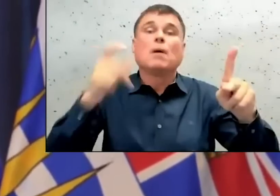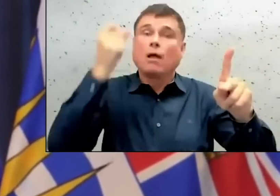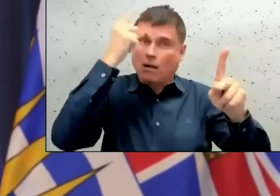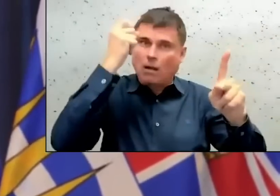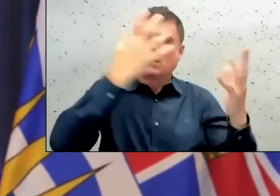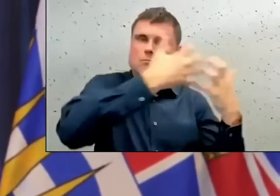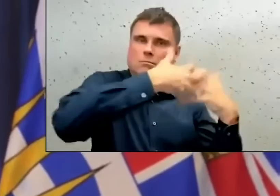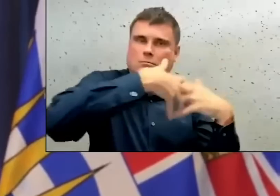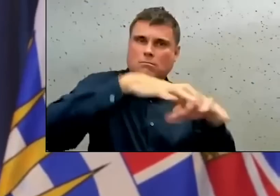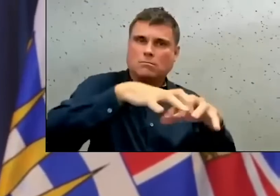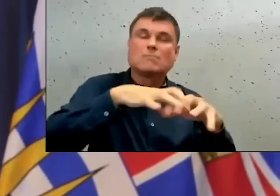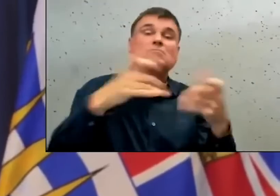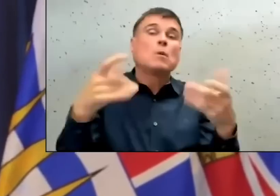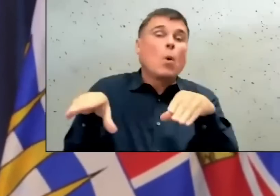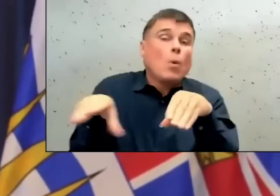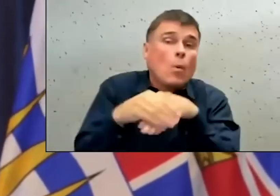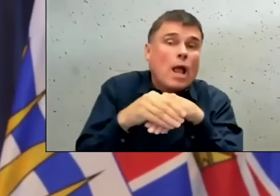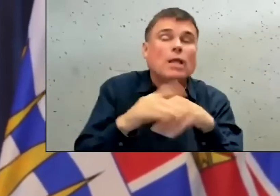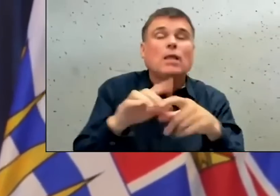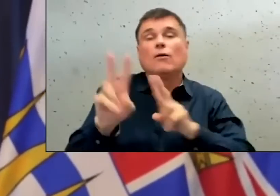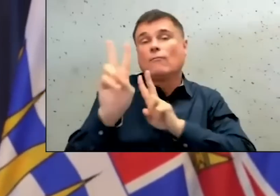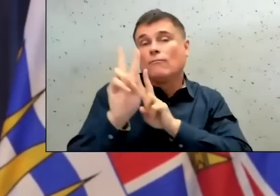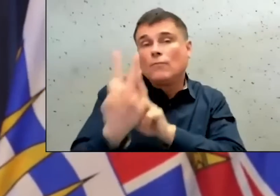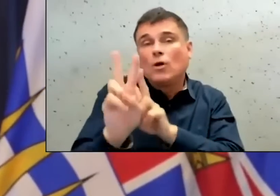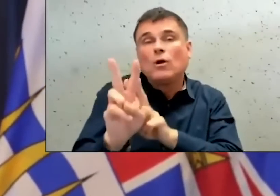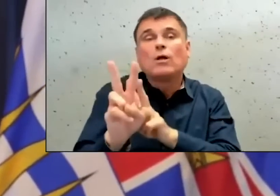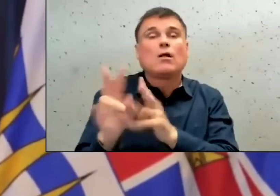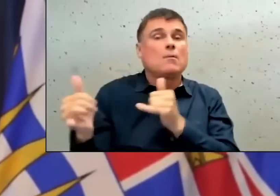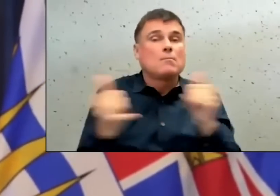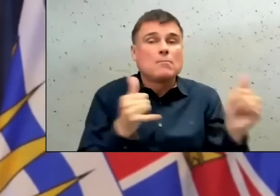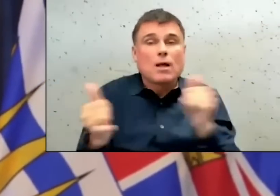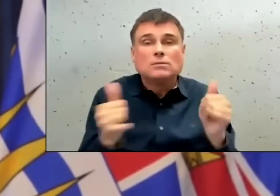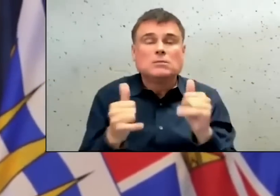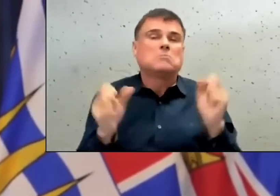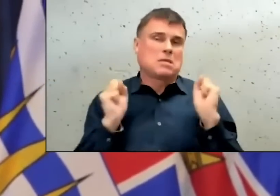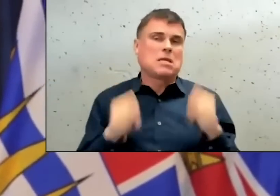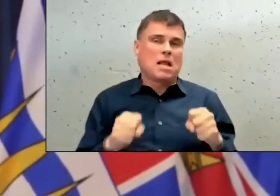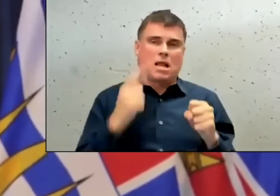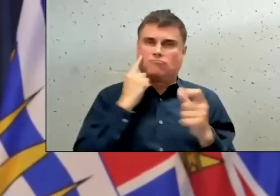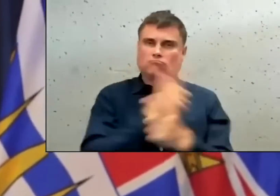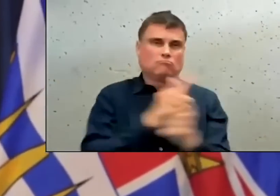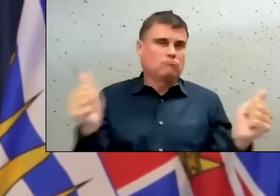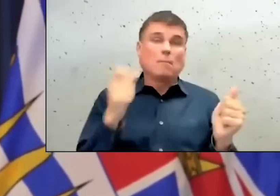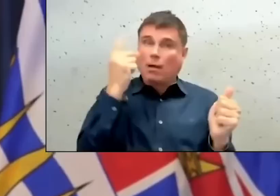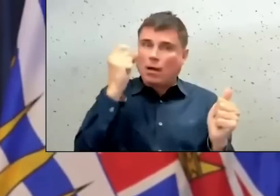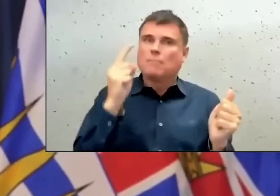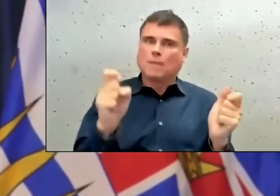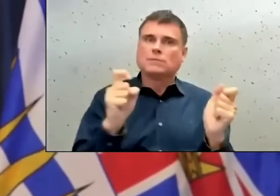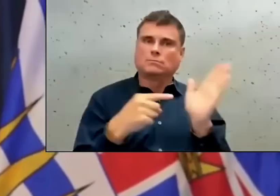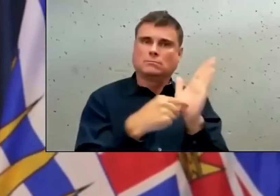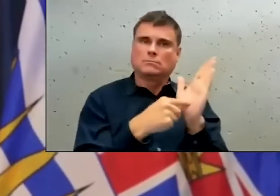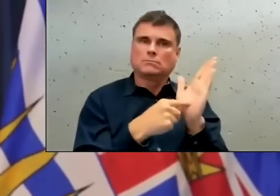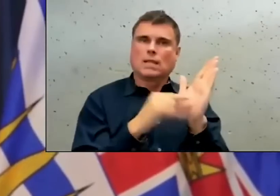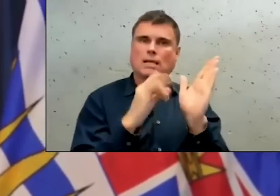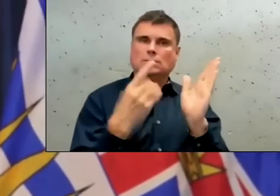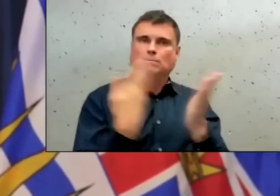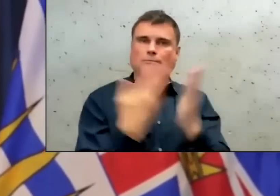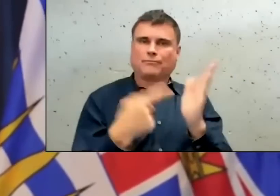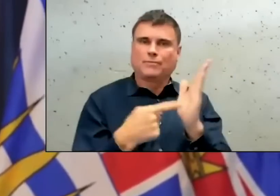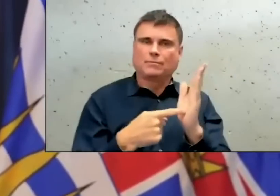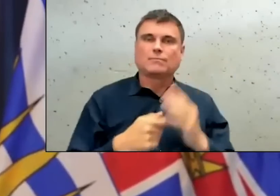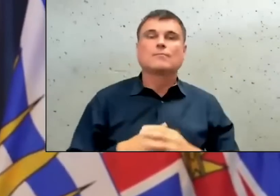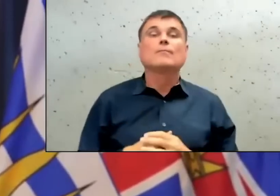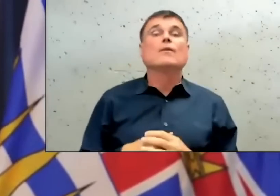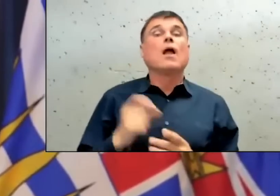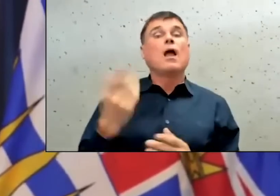funeral receptions, and parties. I will, as well, we're going to be lifting that restriction, the